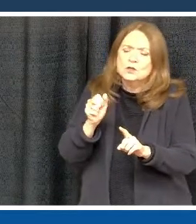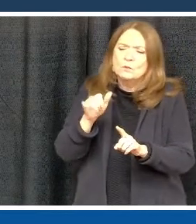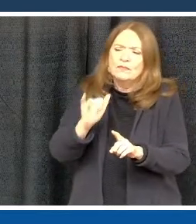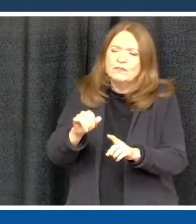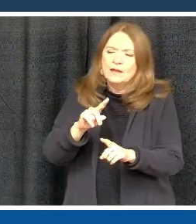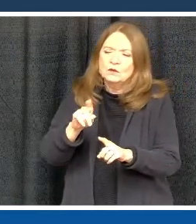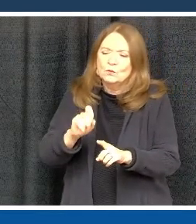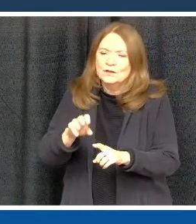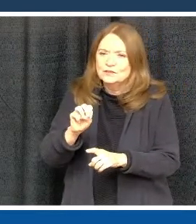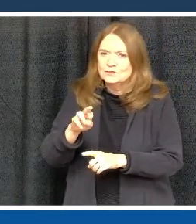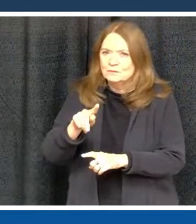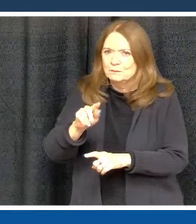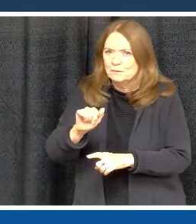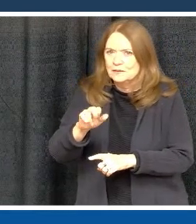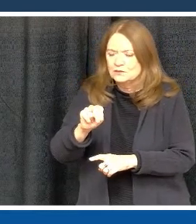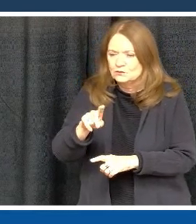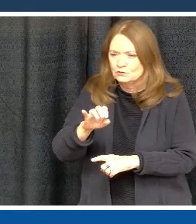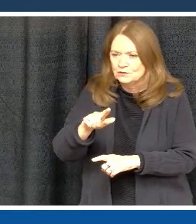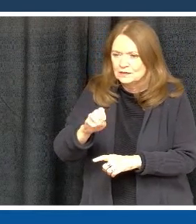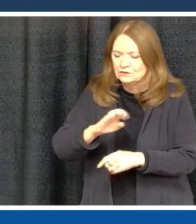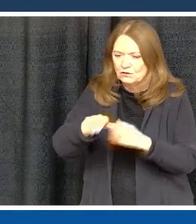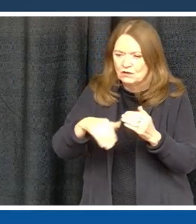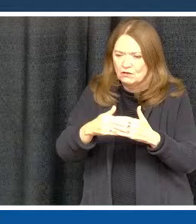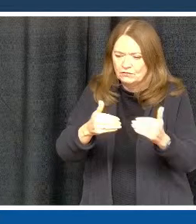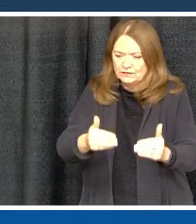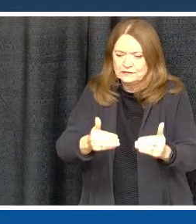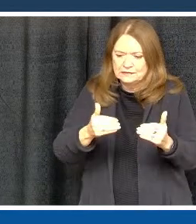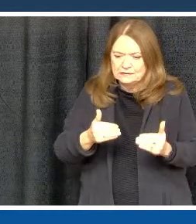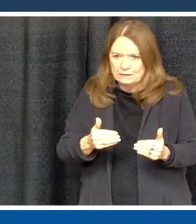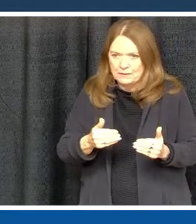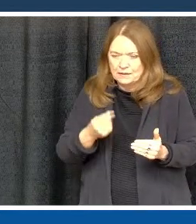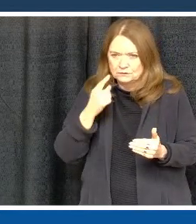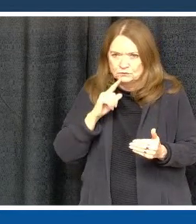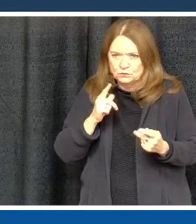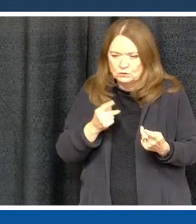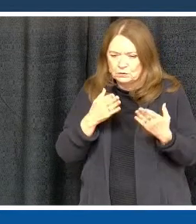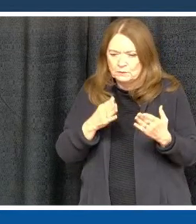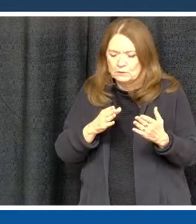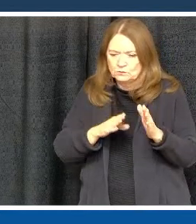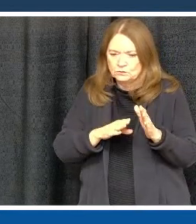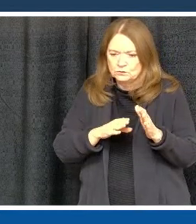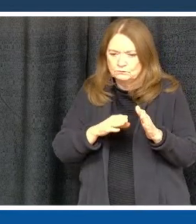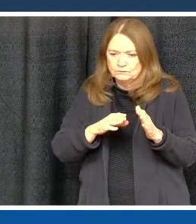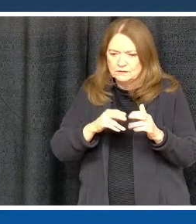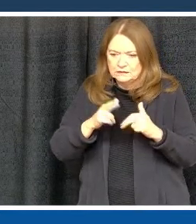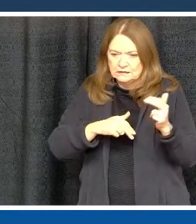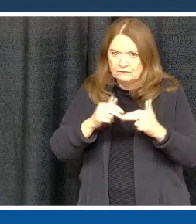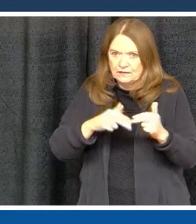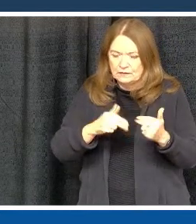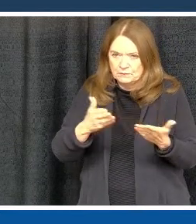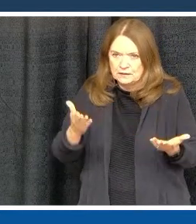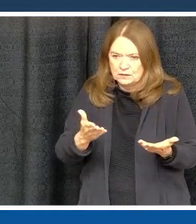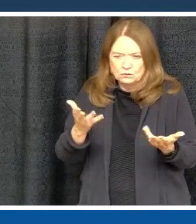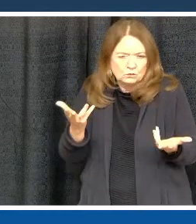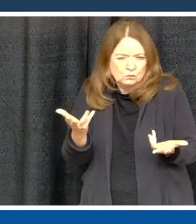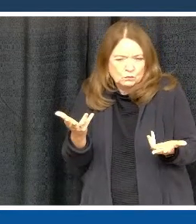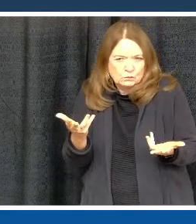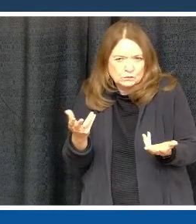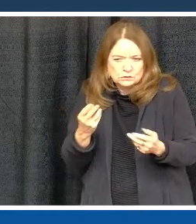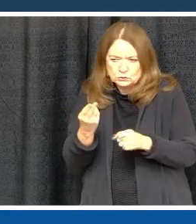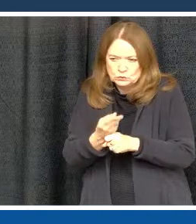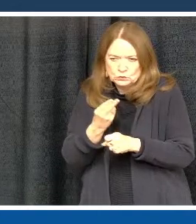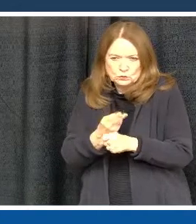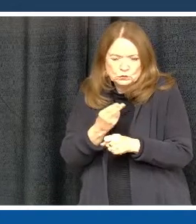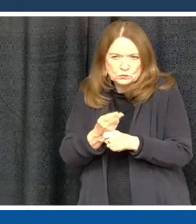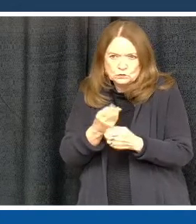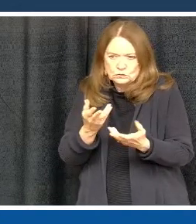Tindall, during these setbacks for this proposed development here, what calculation will be used to determine how